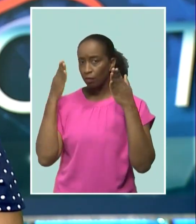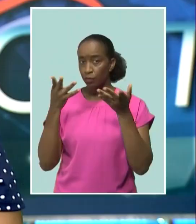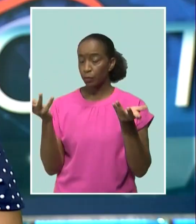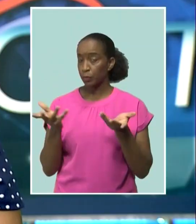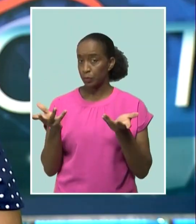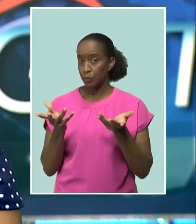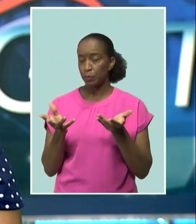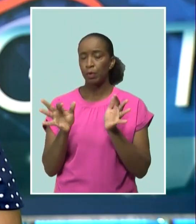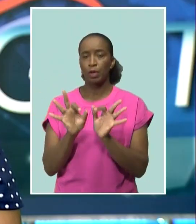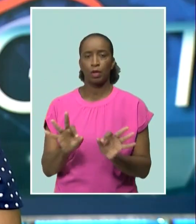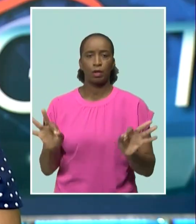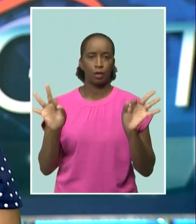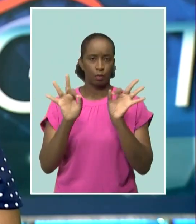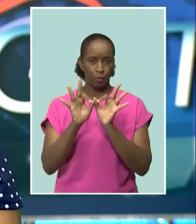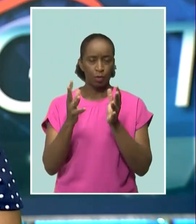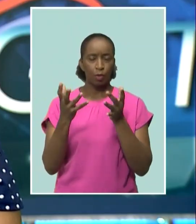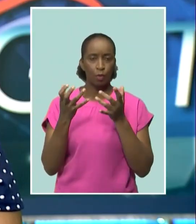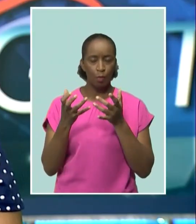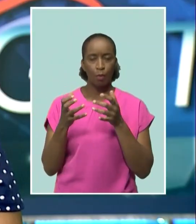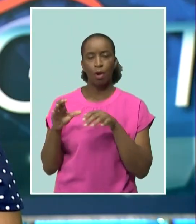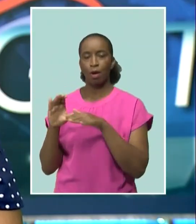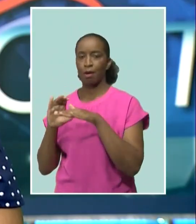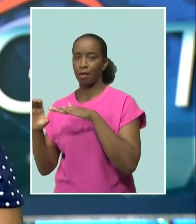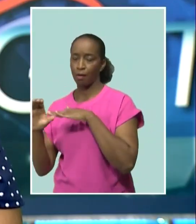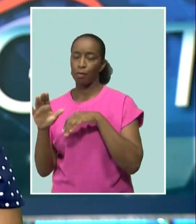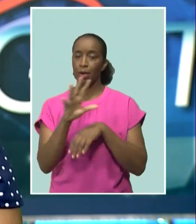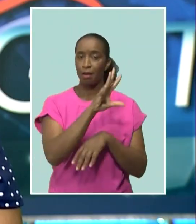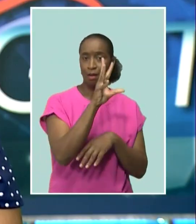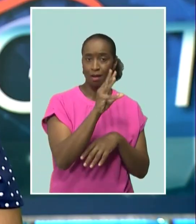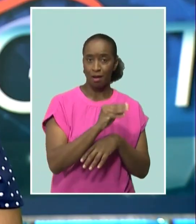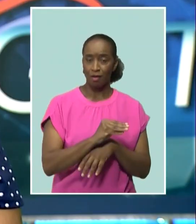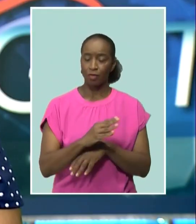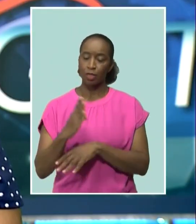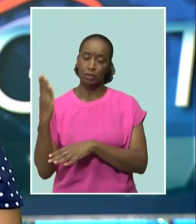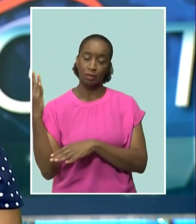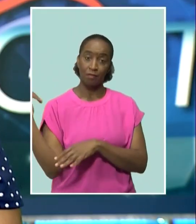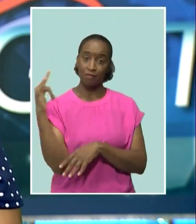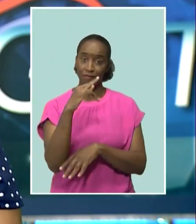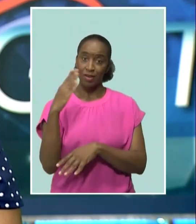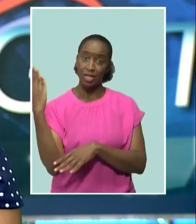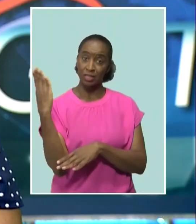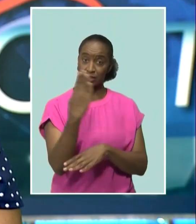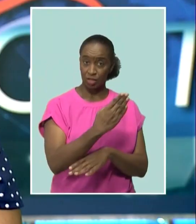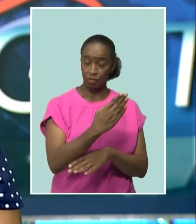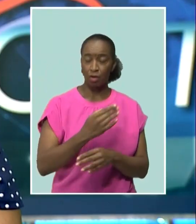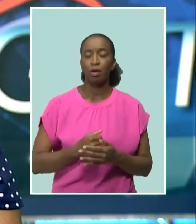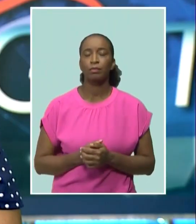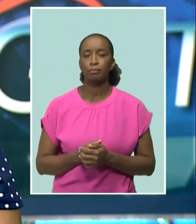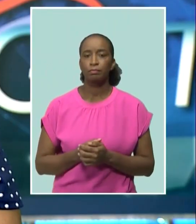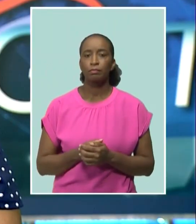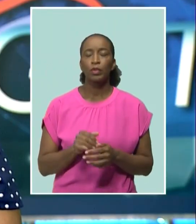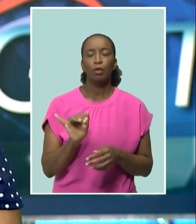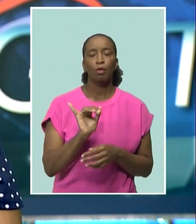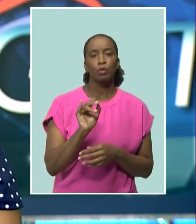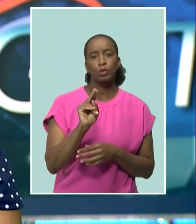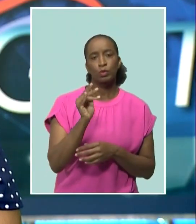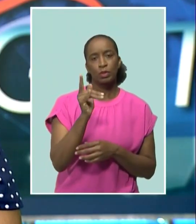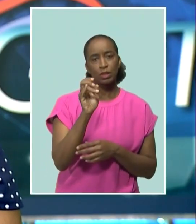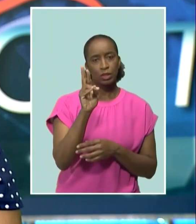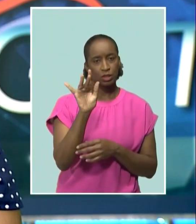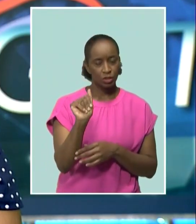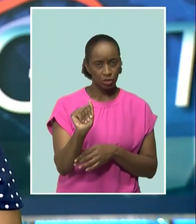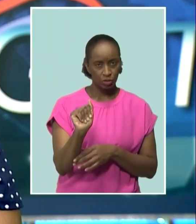expand direct air connectivity between the two regions, as well as Nigeria's proposal to update and revitalize the